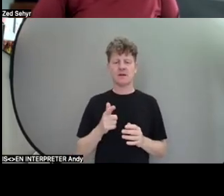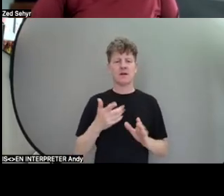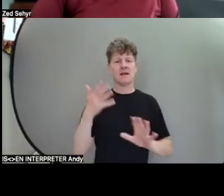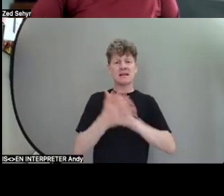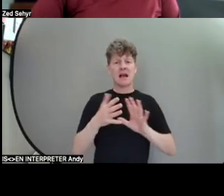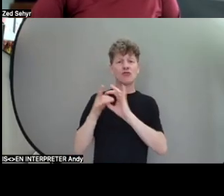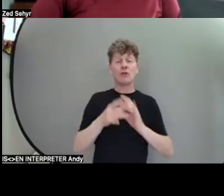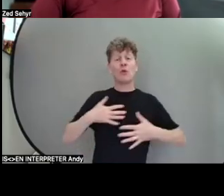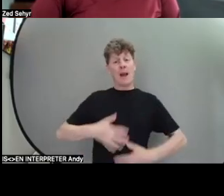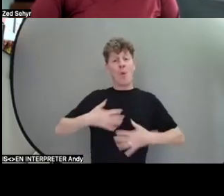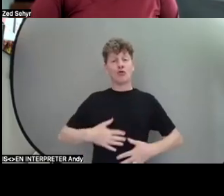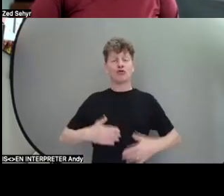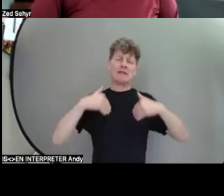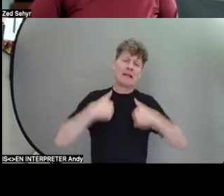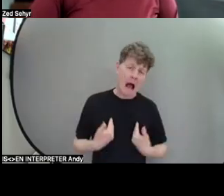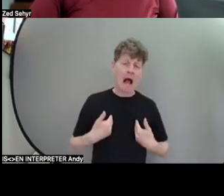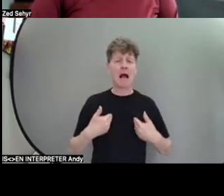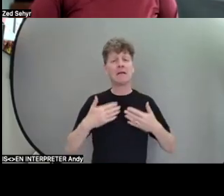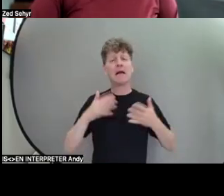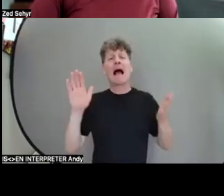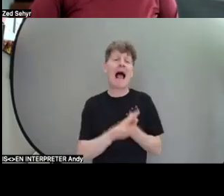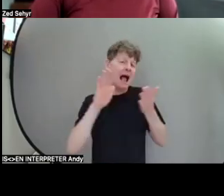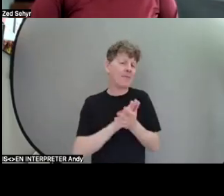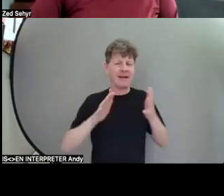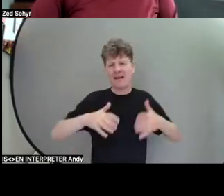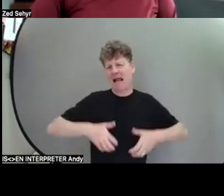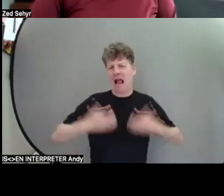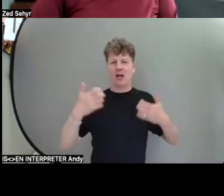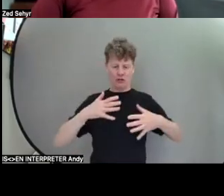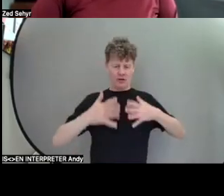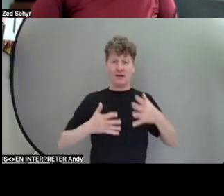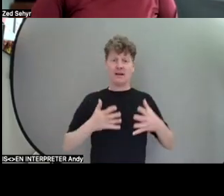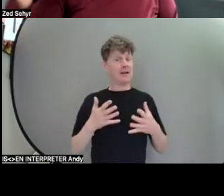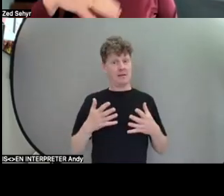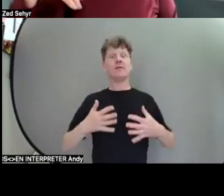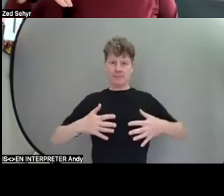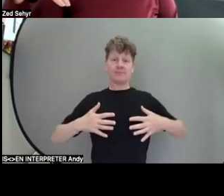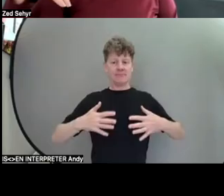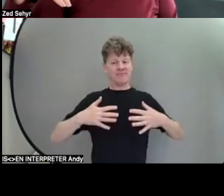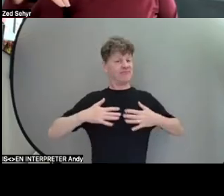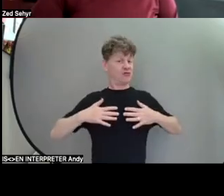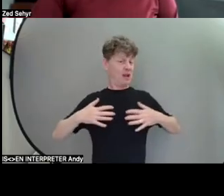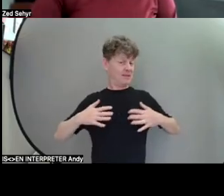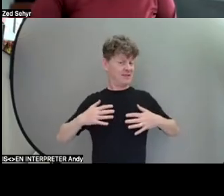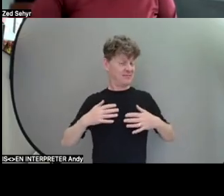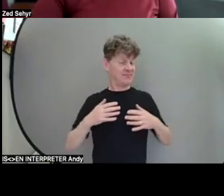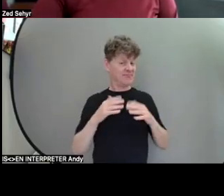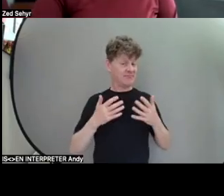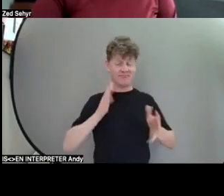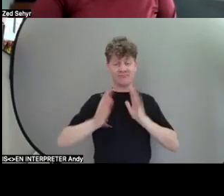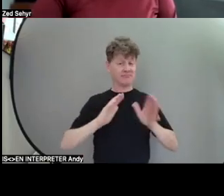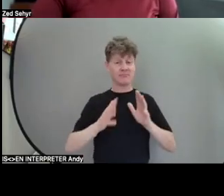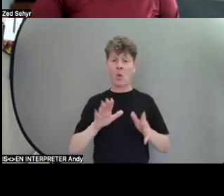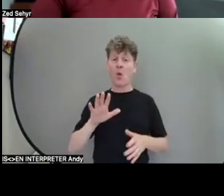tired and happy or angry tend to be produced on or near the chest, and location